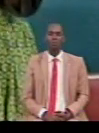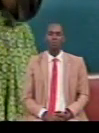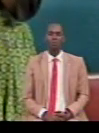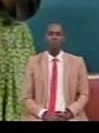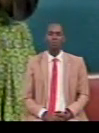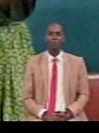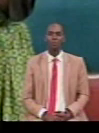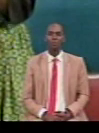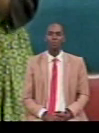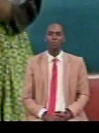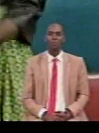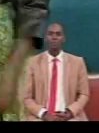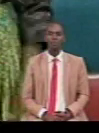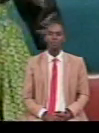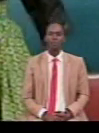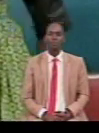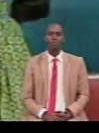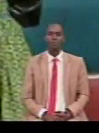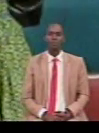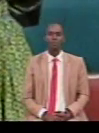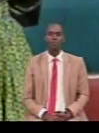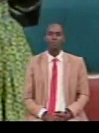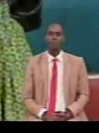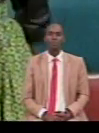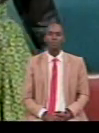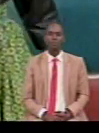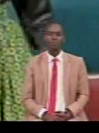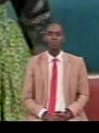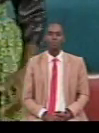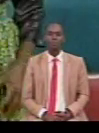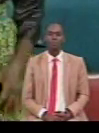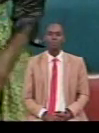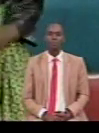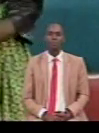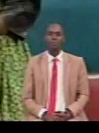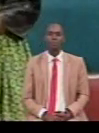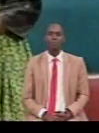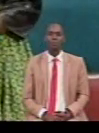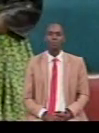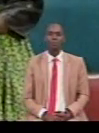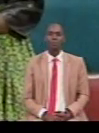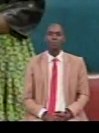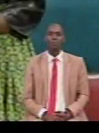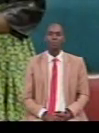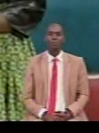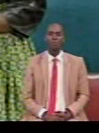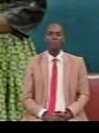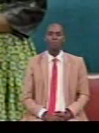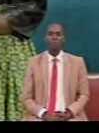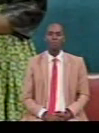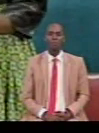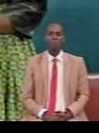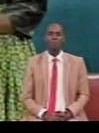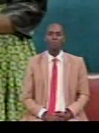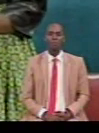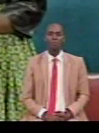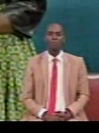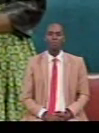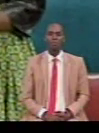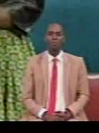kabili nshale nyanganya. Ifyo na ikile panono. Na ikala